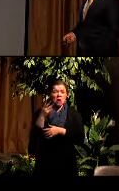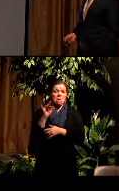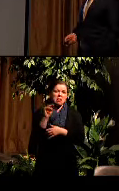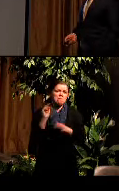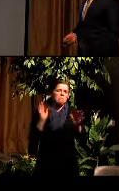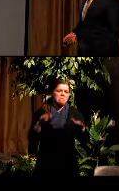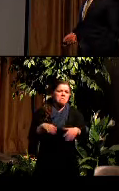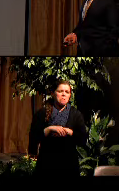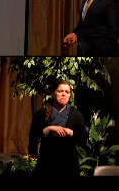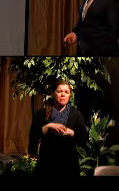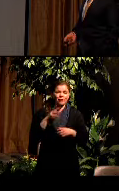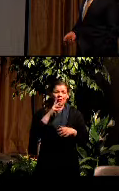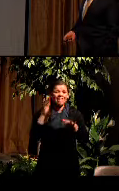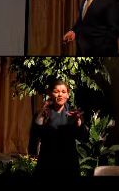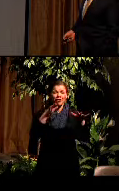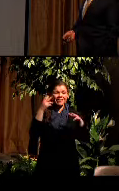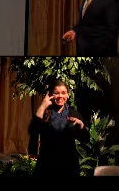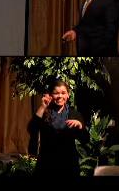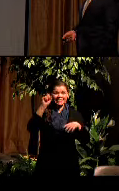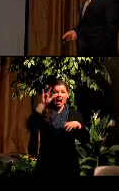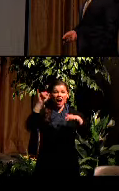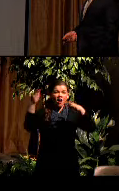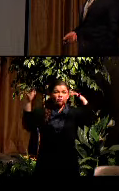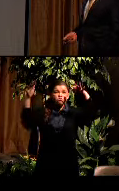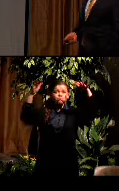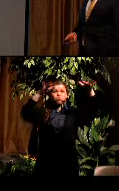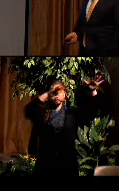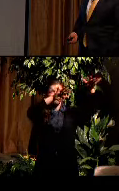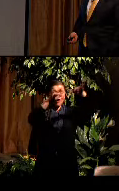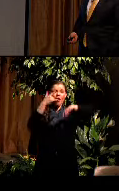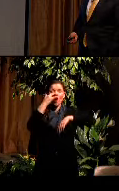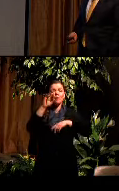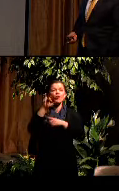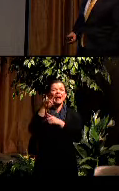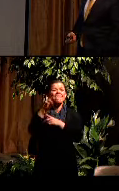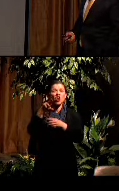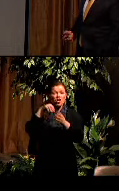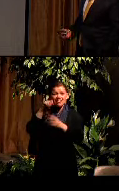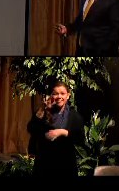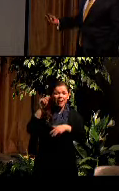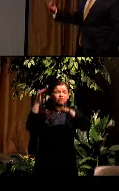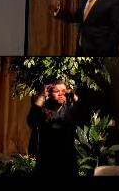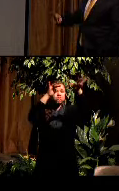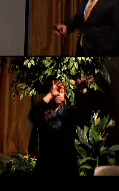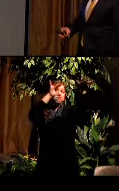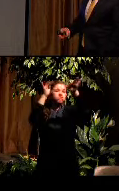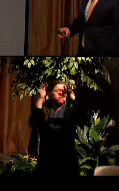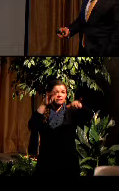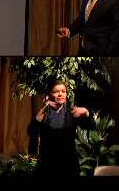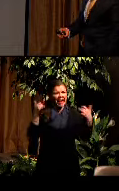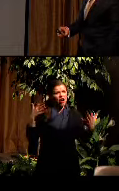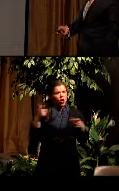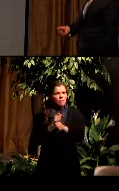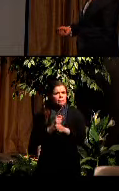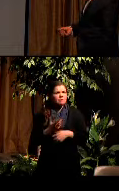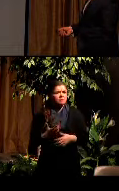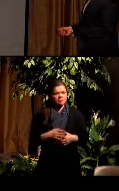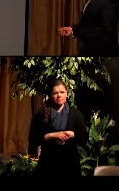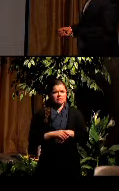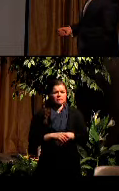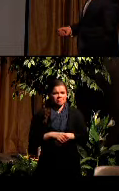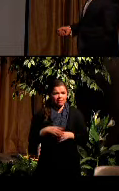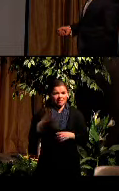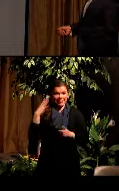in the sky. And what happened was, from 1860 and 1880 to 1914, when the species